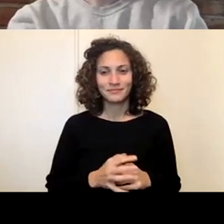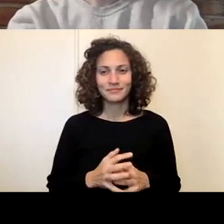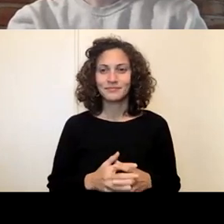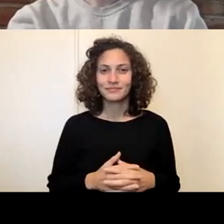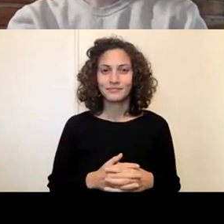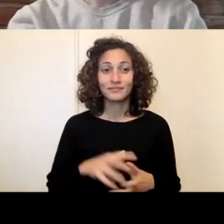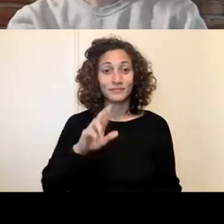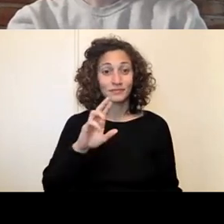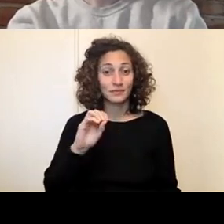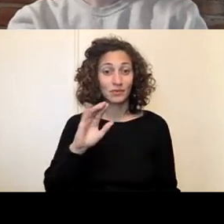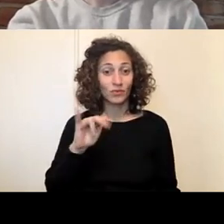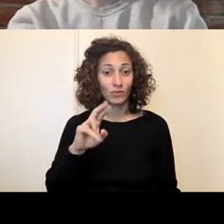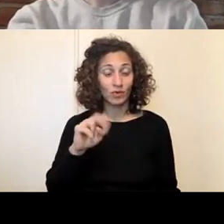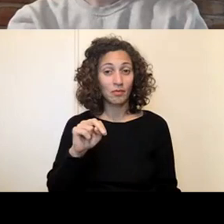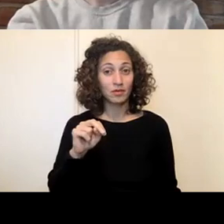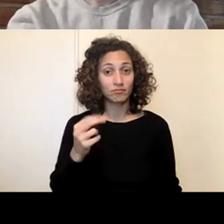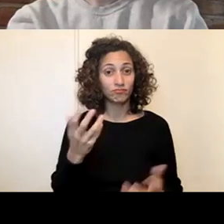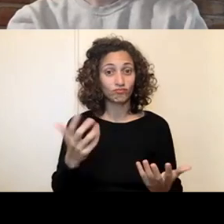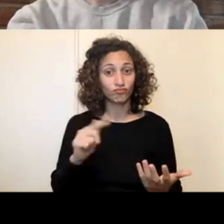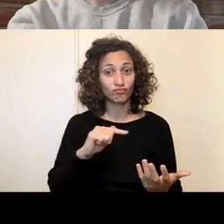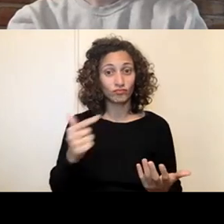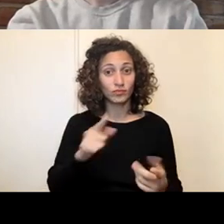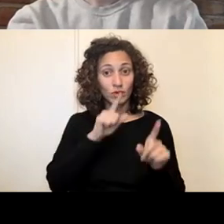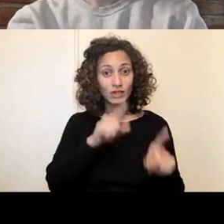Robin, do you want to answer this question?